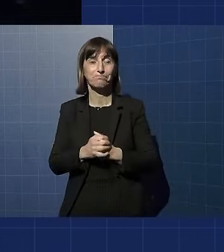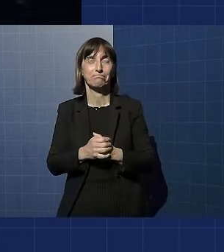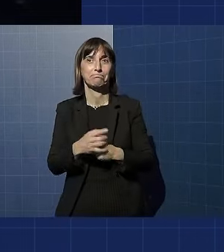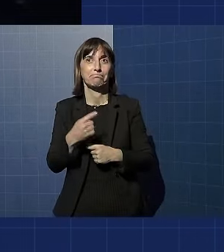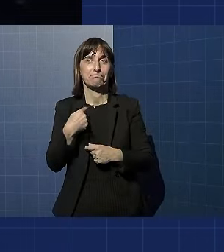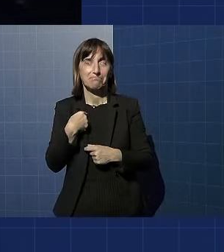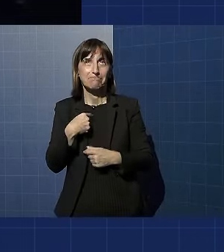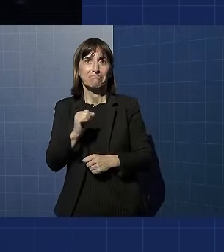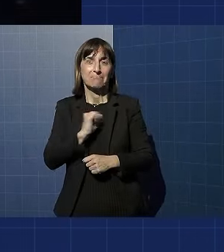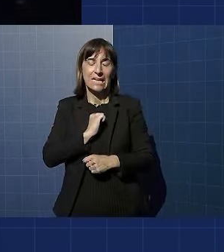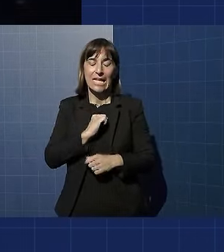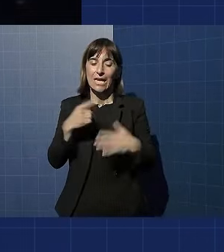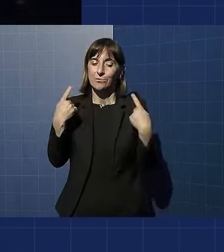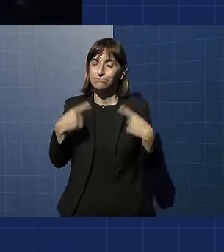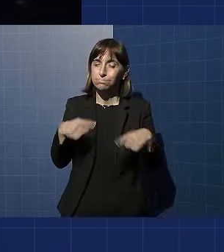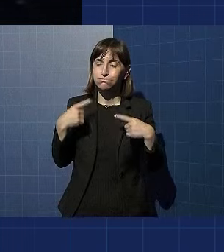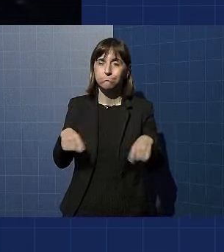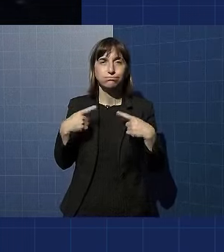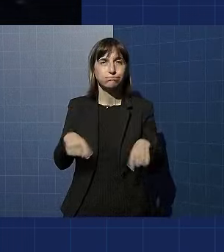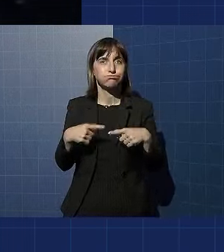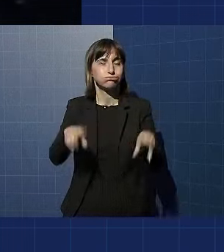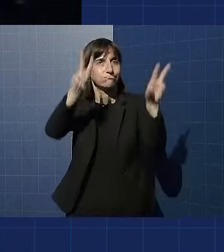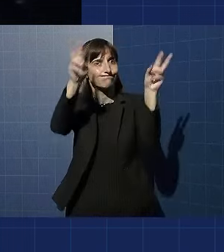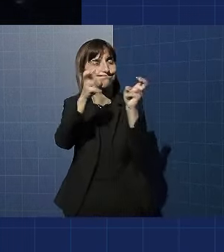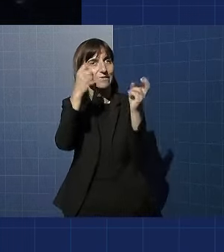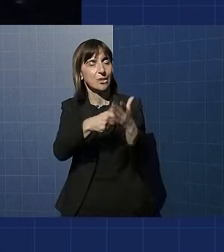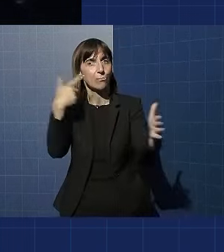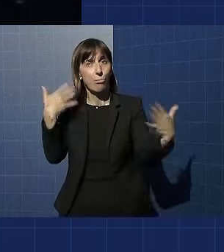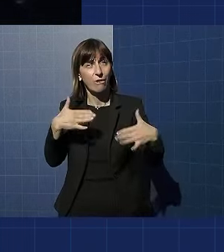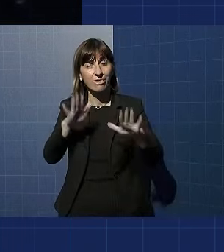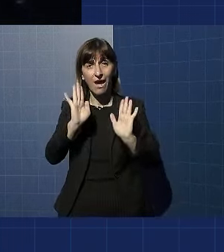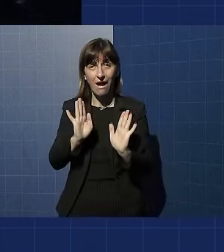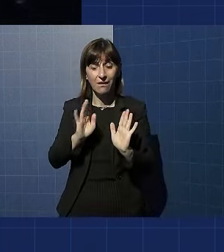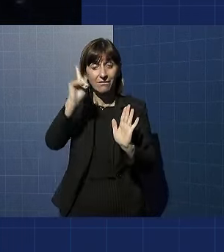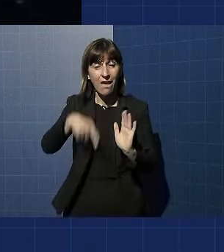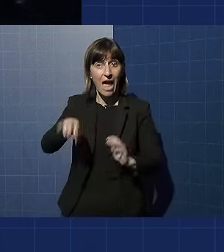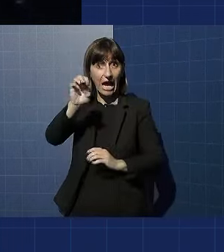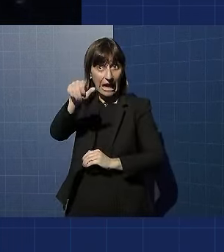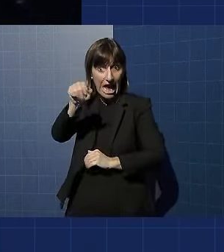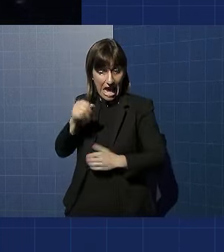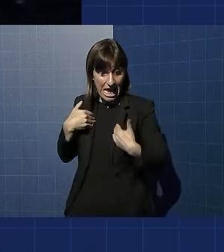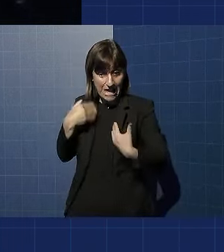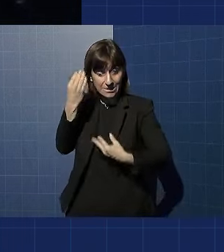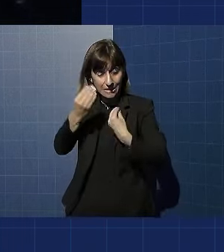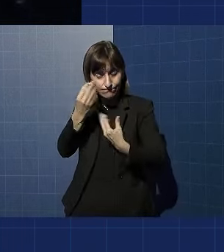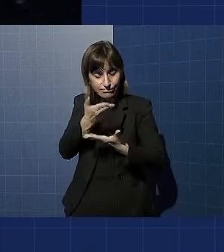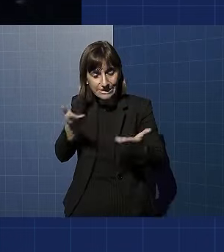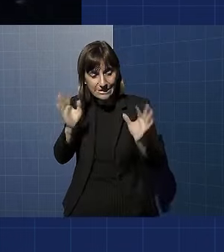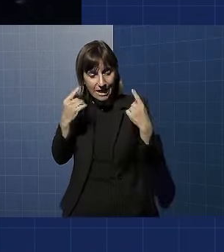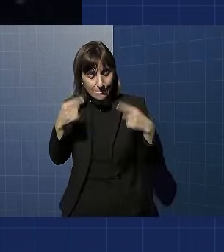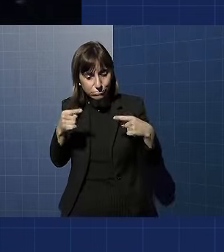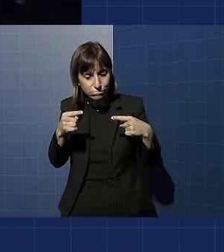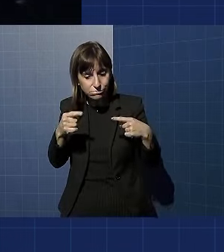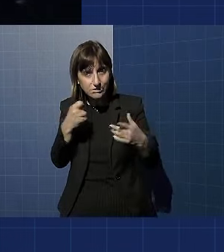also important to always reflect on that. Now, of course, some of the science we do, we really do it with the first priority